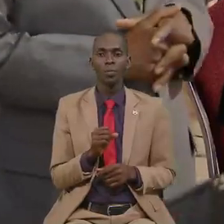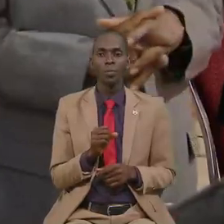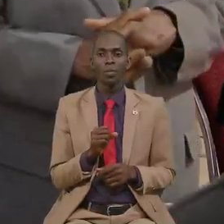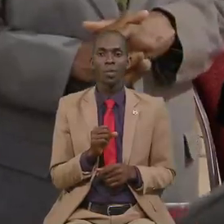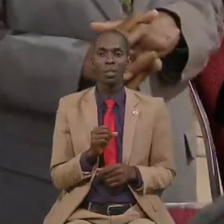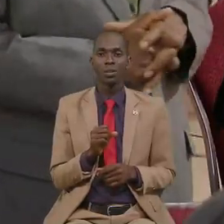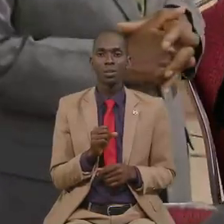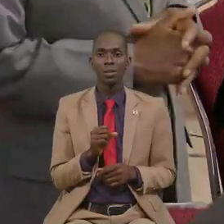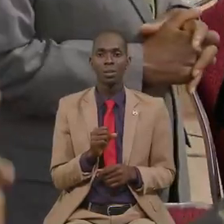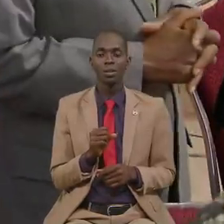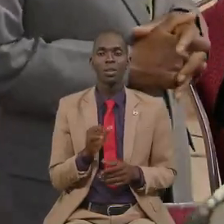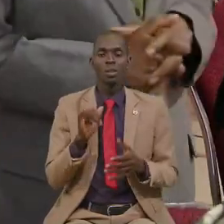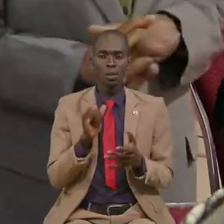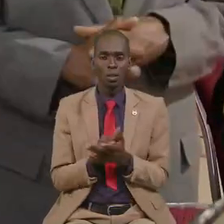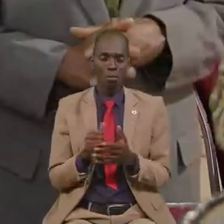that match,